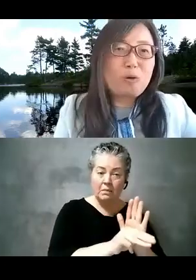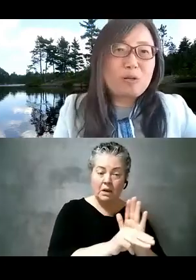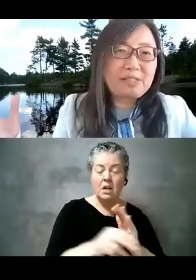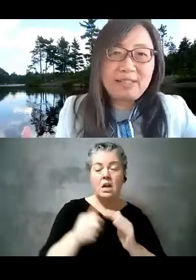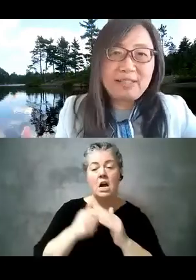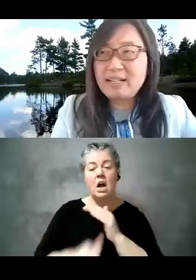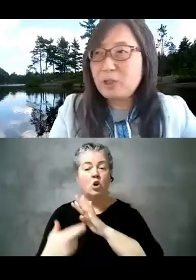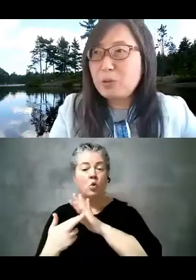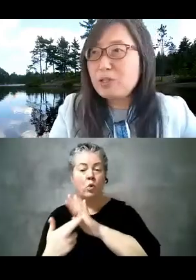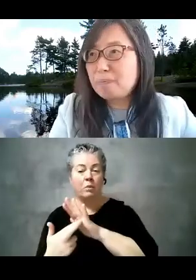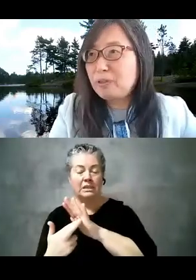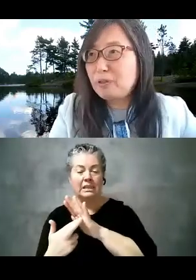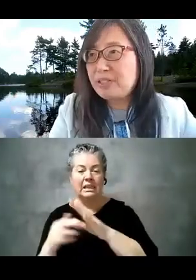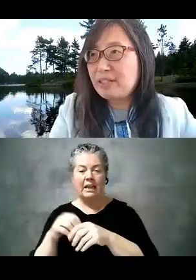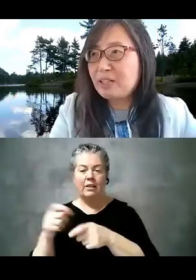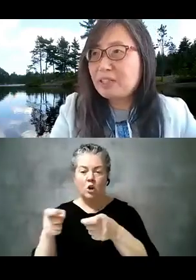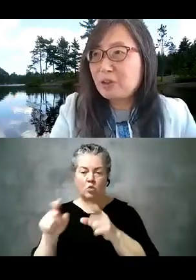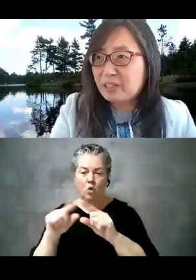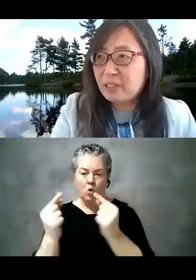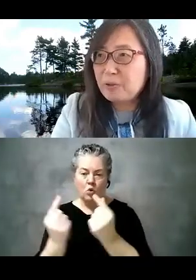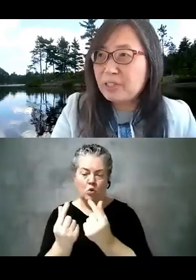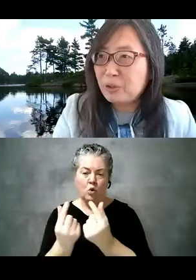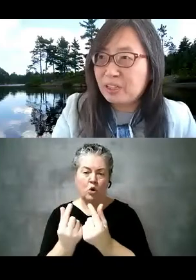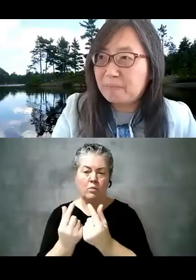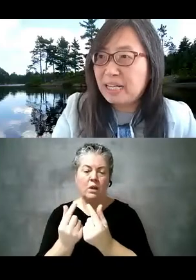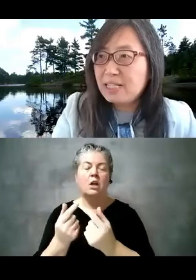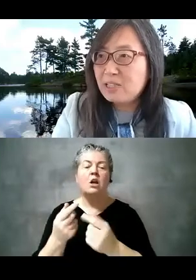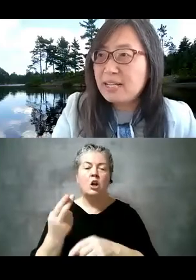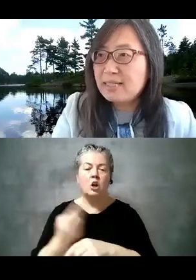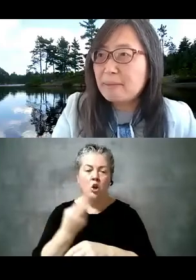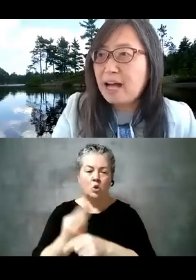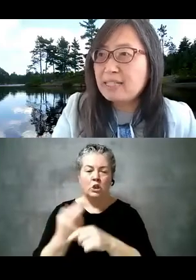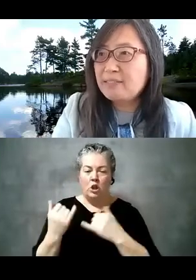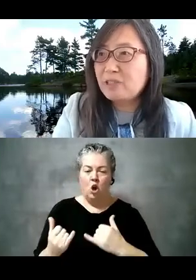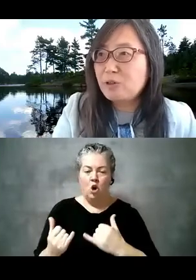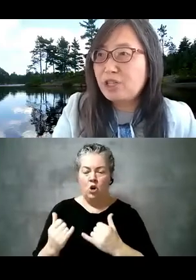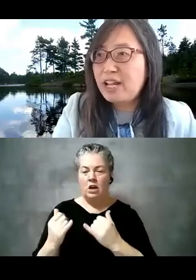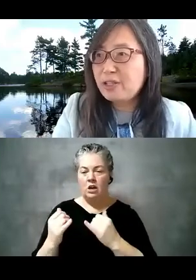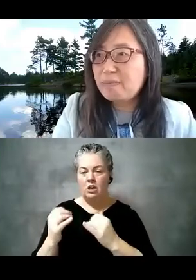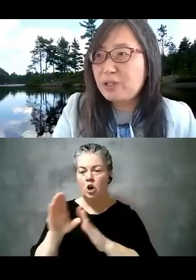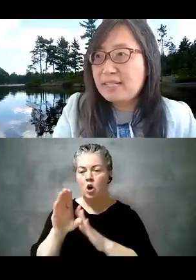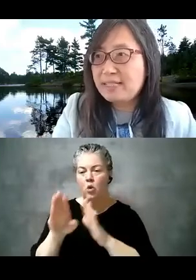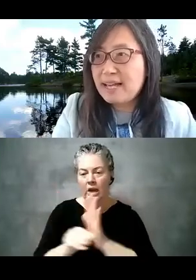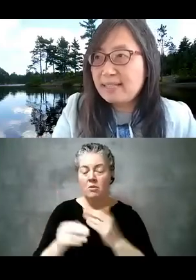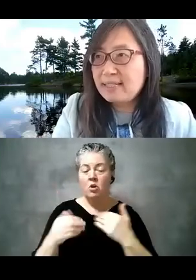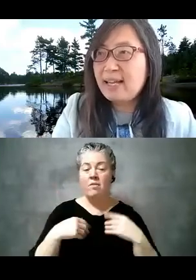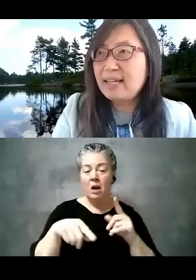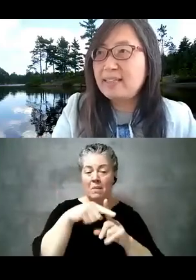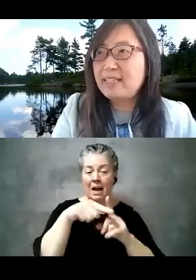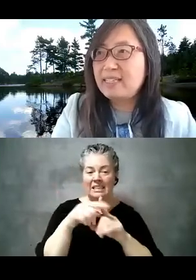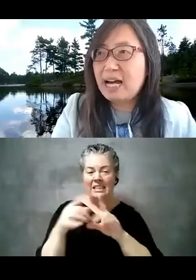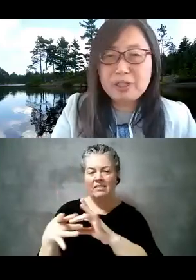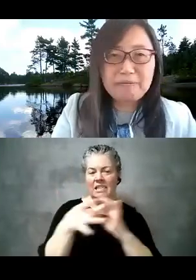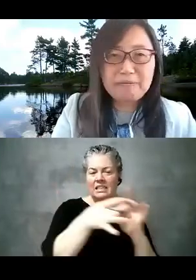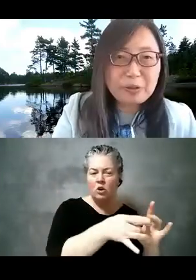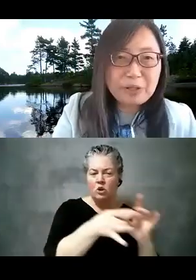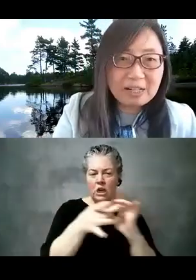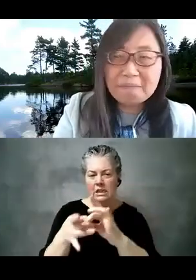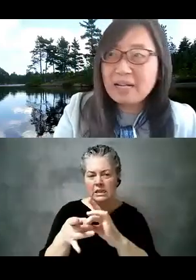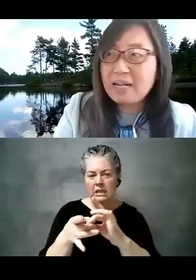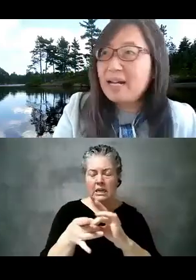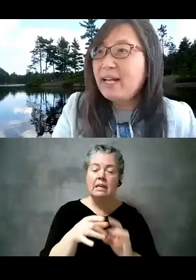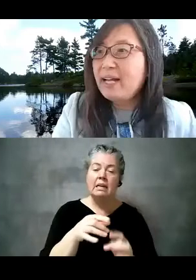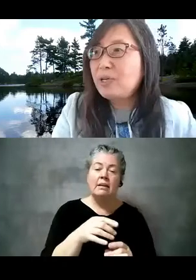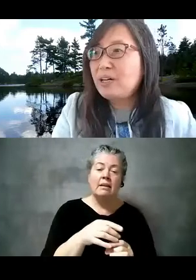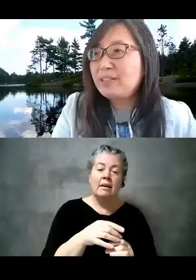of course, in the control group using the current curriculum. So there is a positive association between SES and the adoption of the new